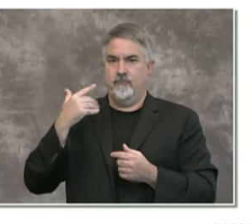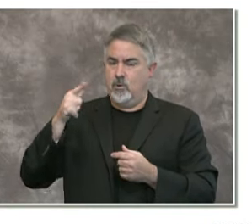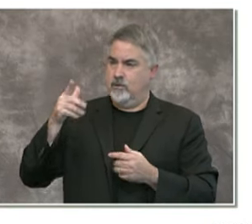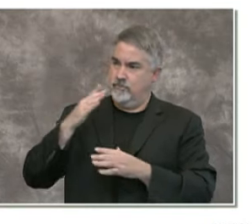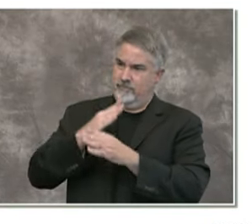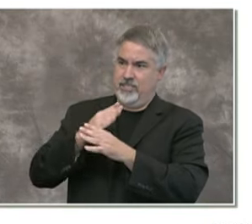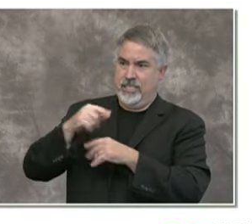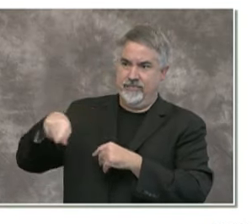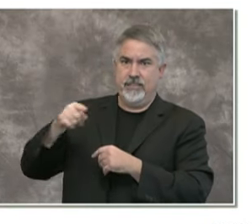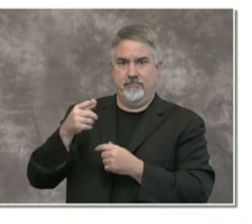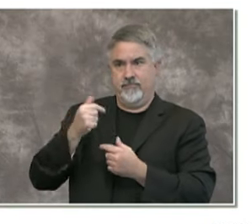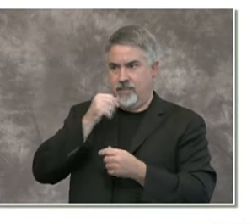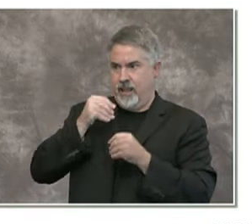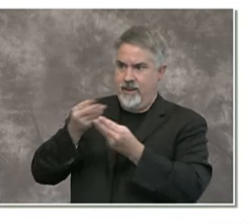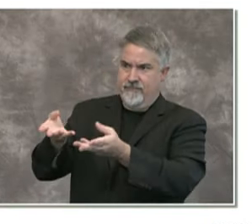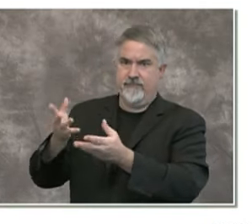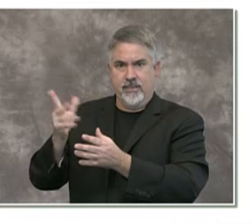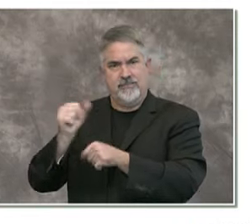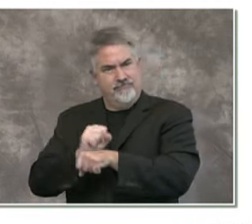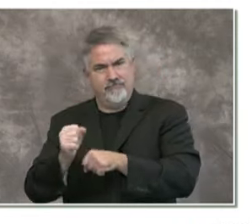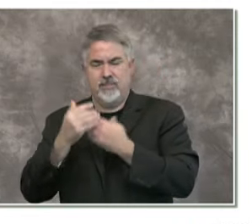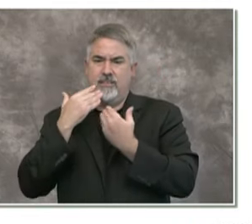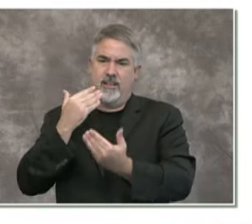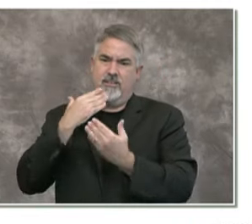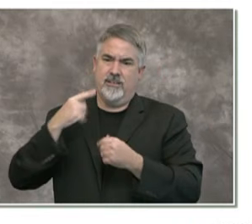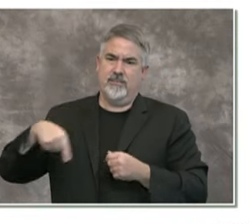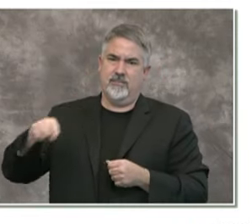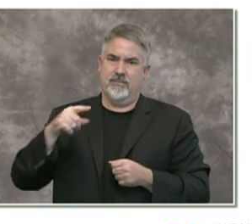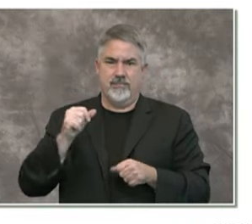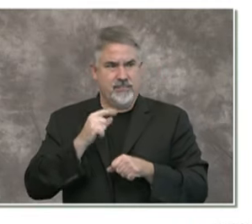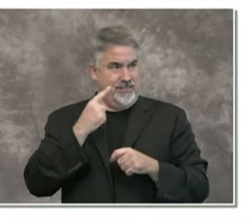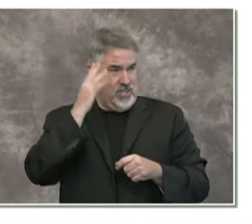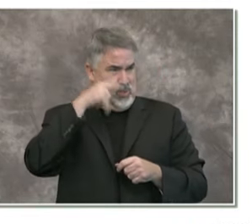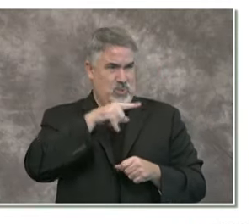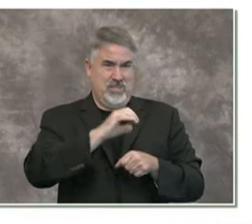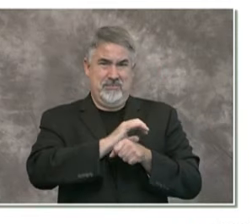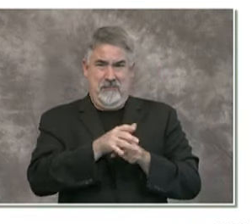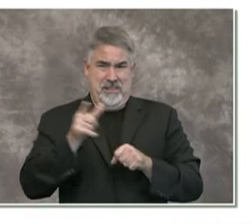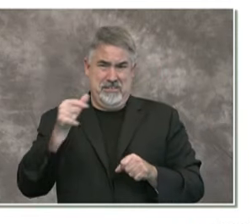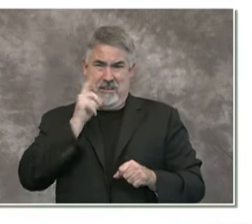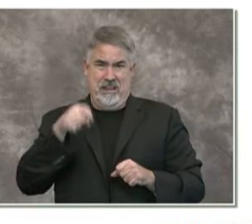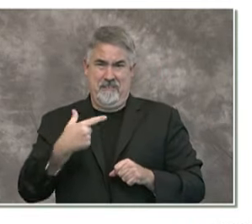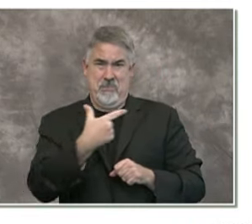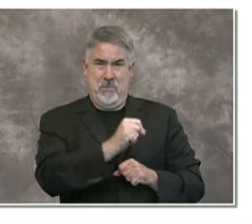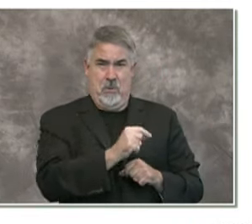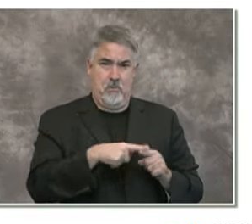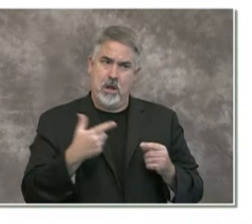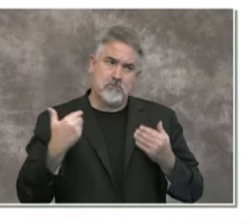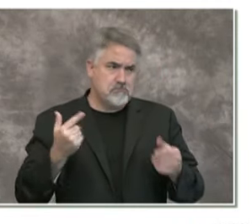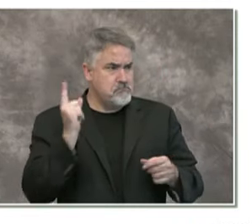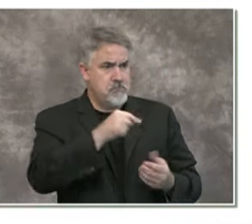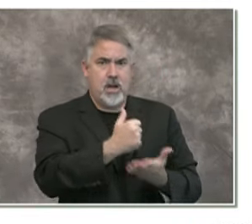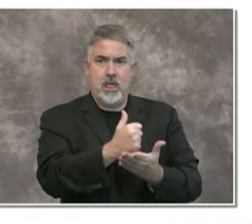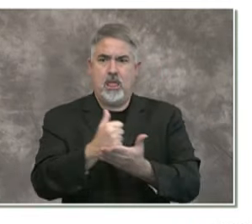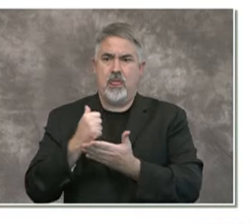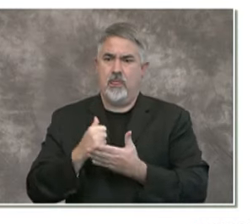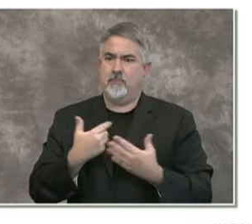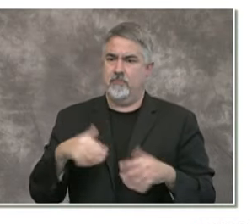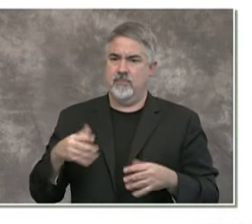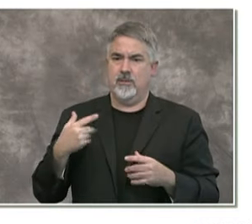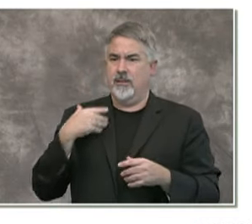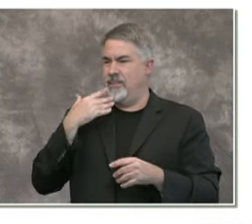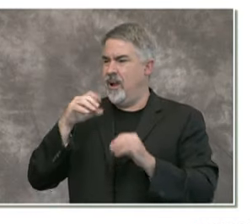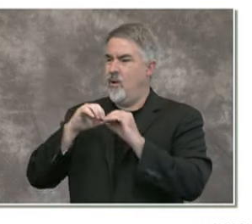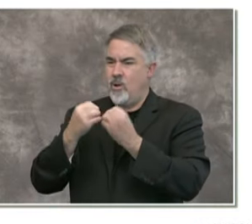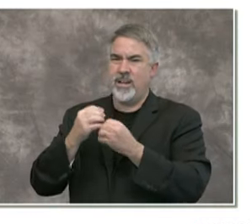about COVID-19. Once again, thank you to all the individuals, organizations, businesses, and governments out there for all that